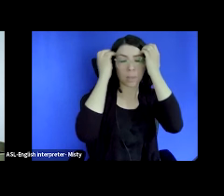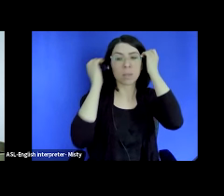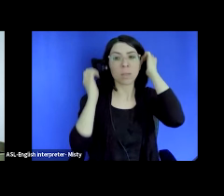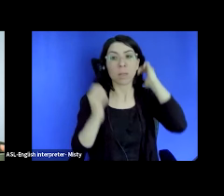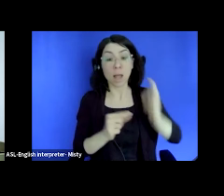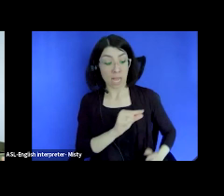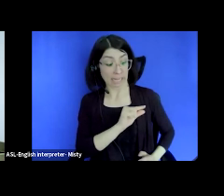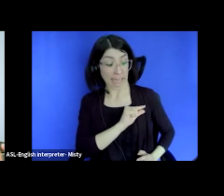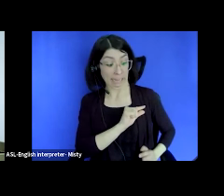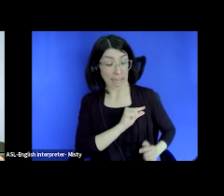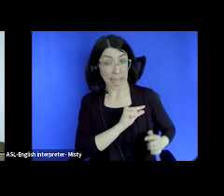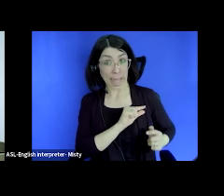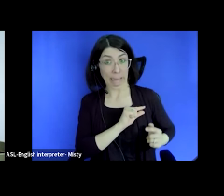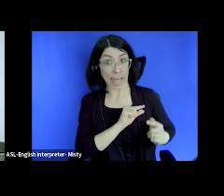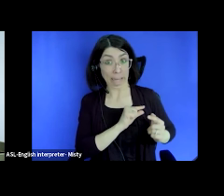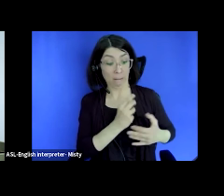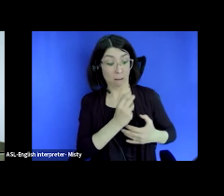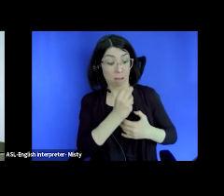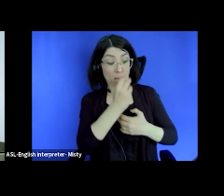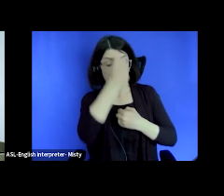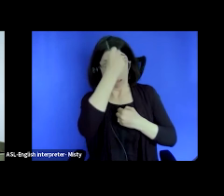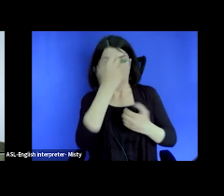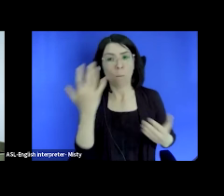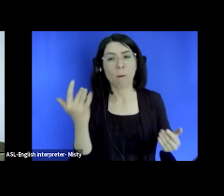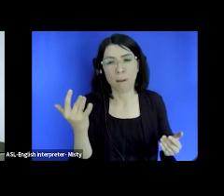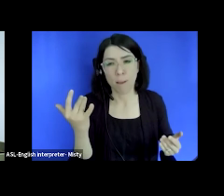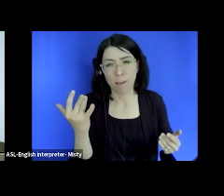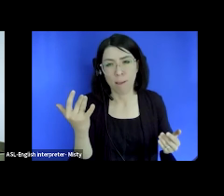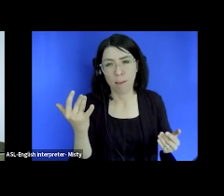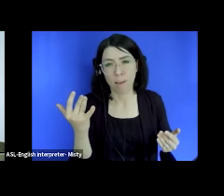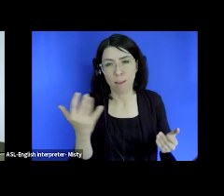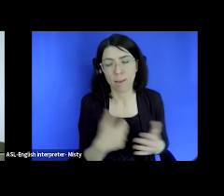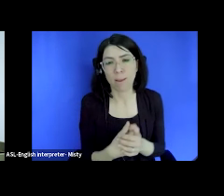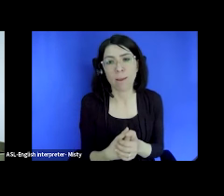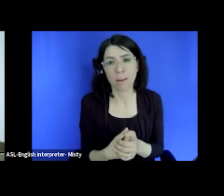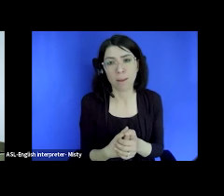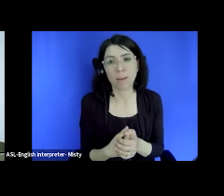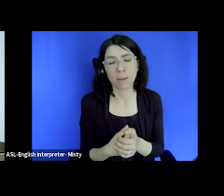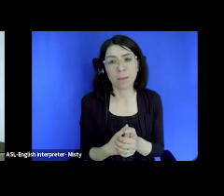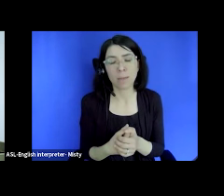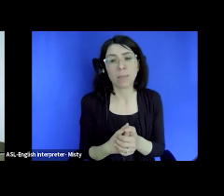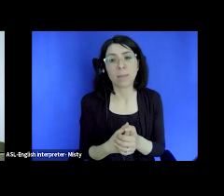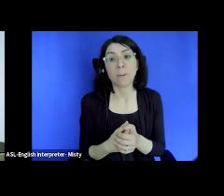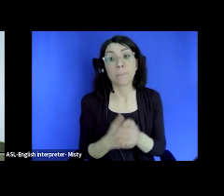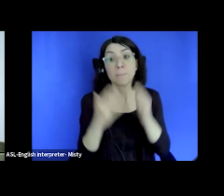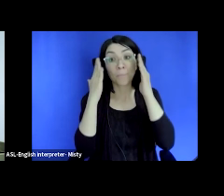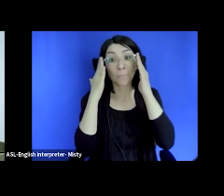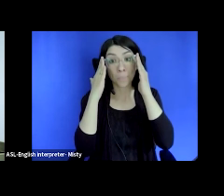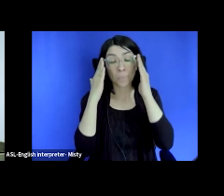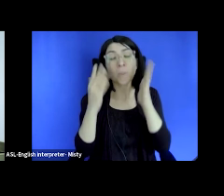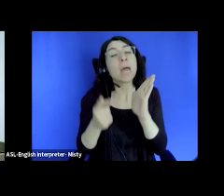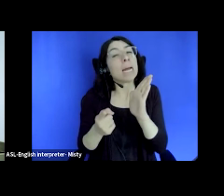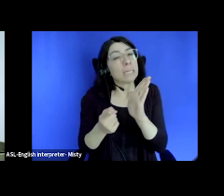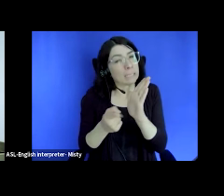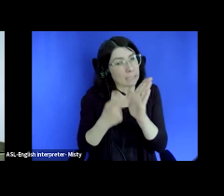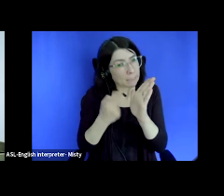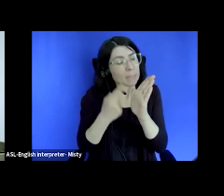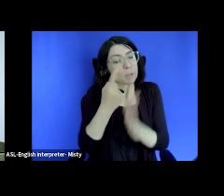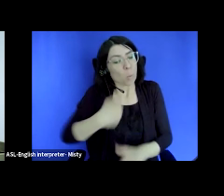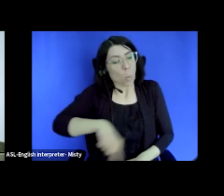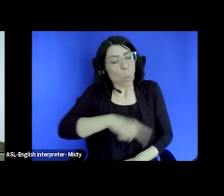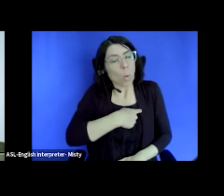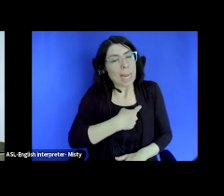guilt? And sometimes we become mind readers. So when I say mind reader, sometimes we assume the worst out of